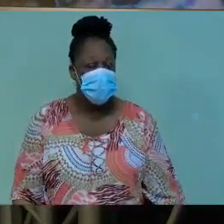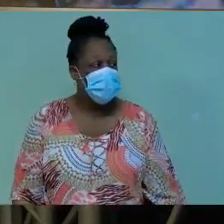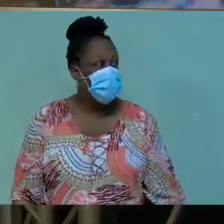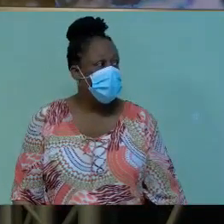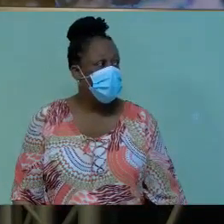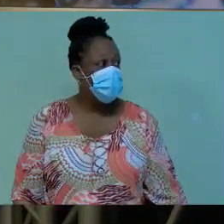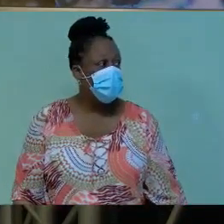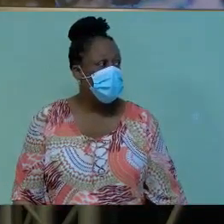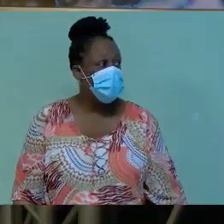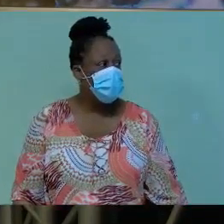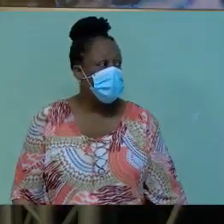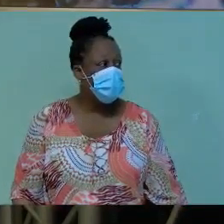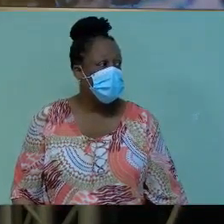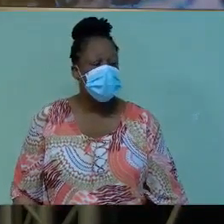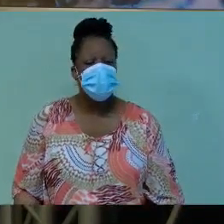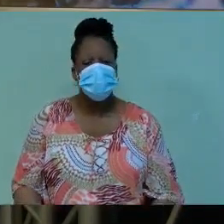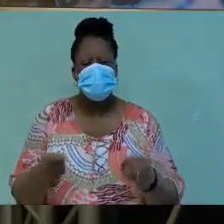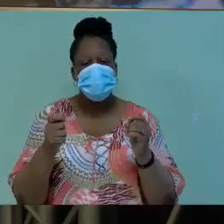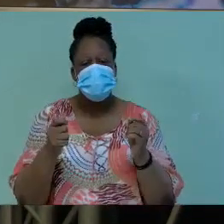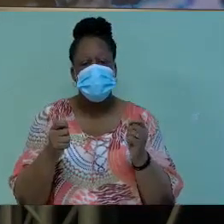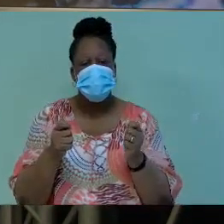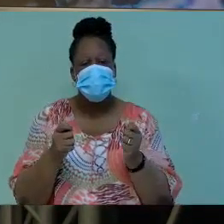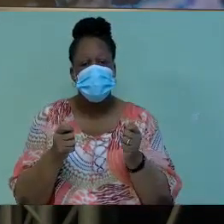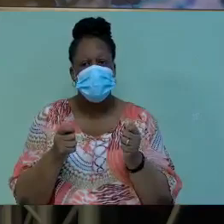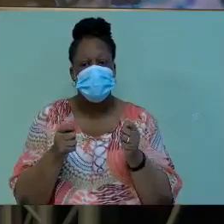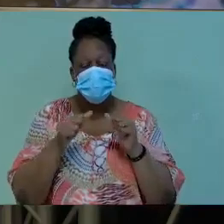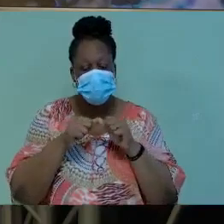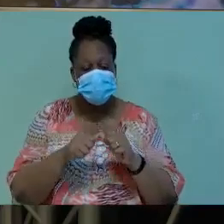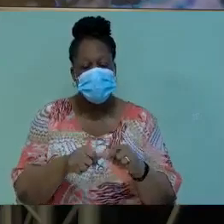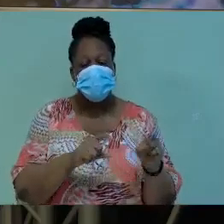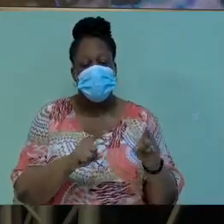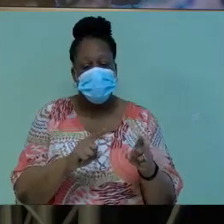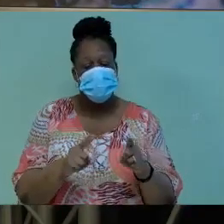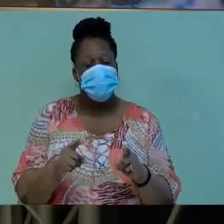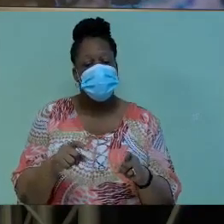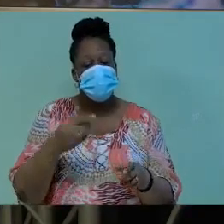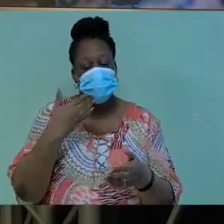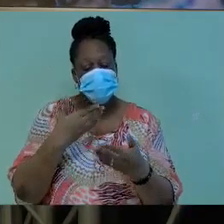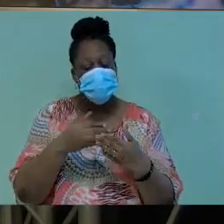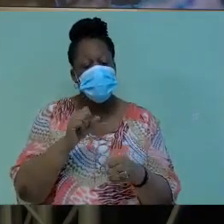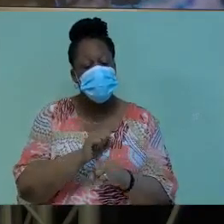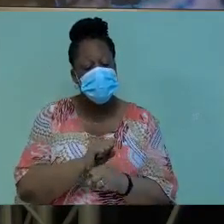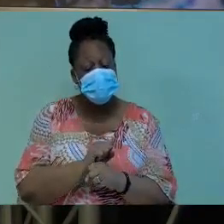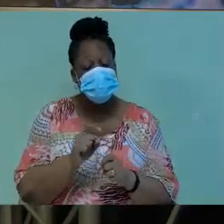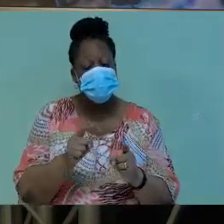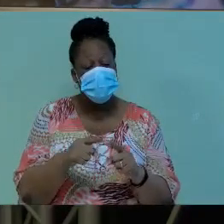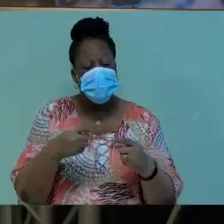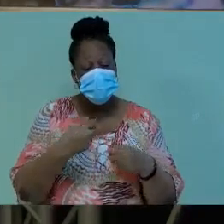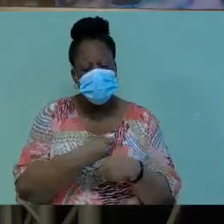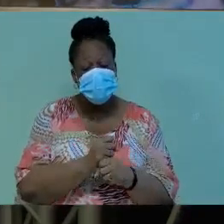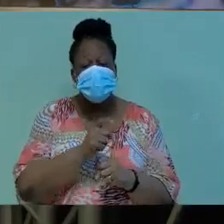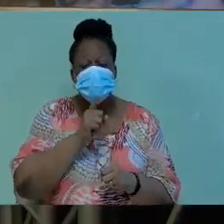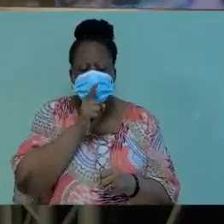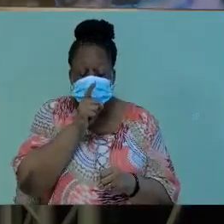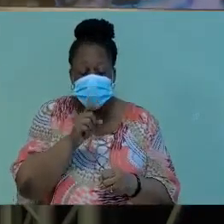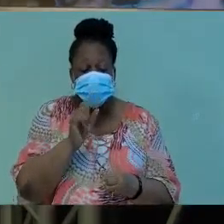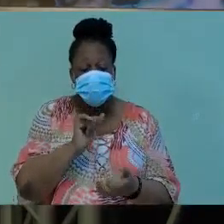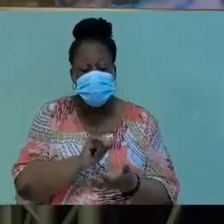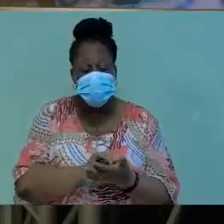the maintenance of a reliable accounting system to ensure rational financial